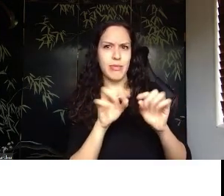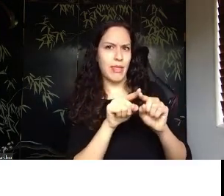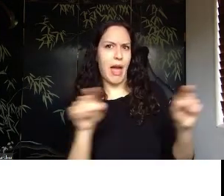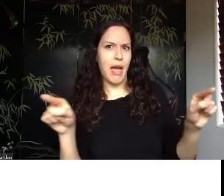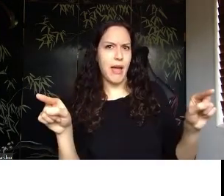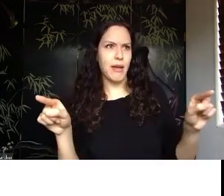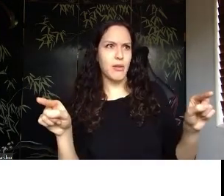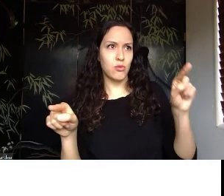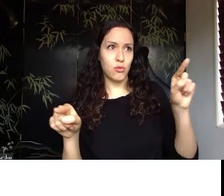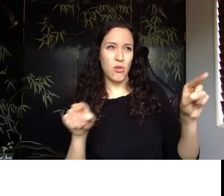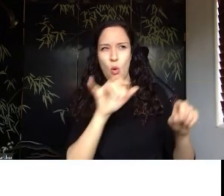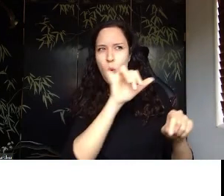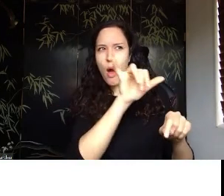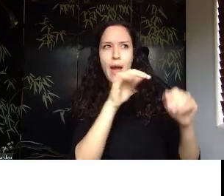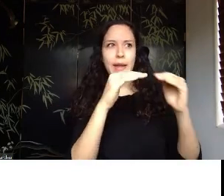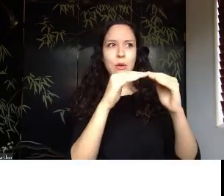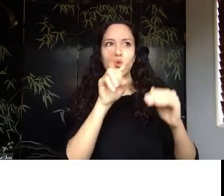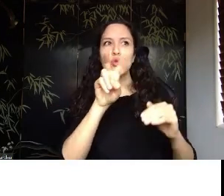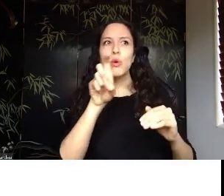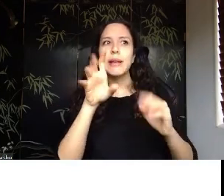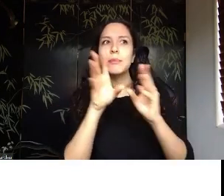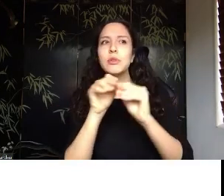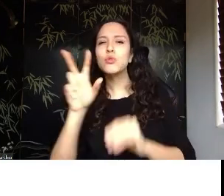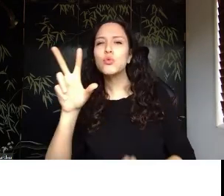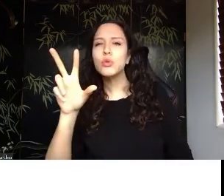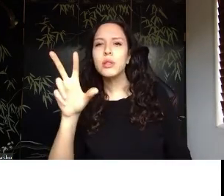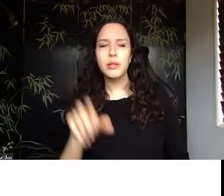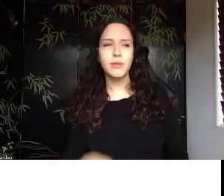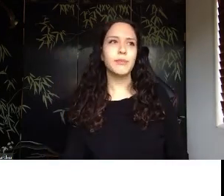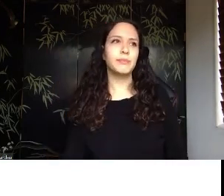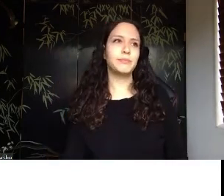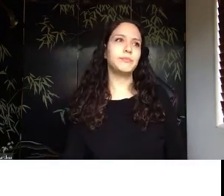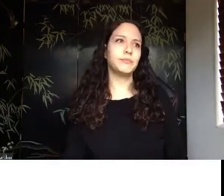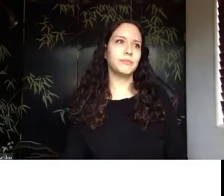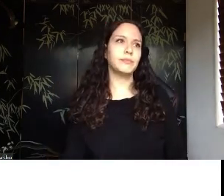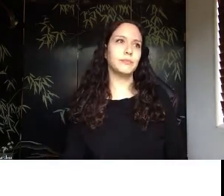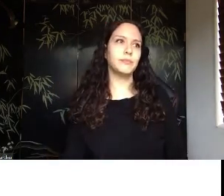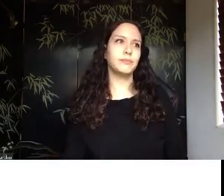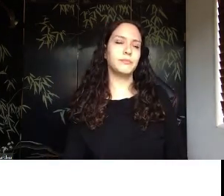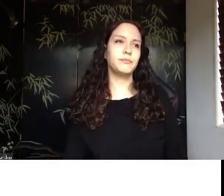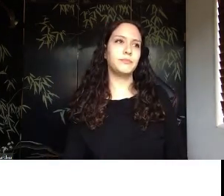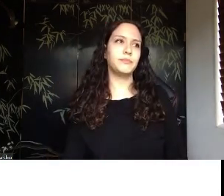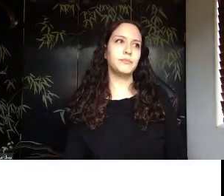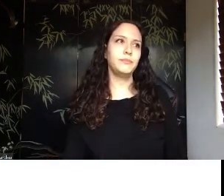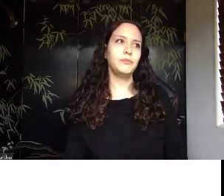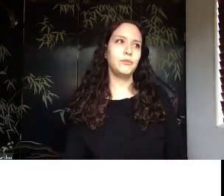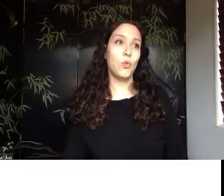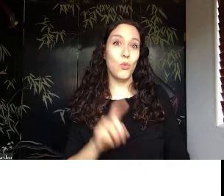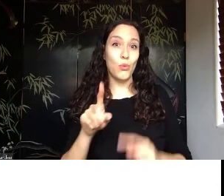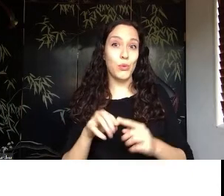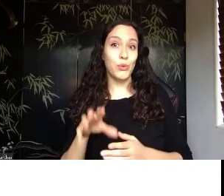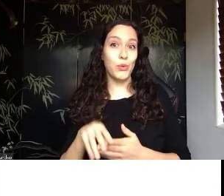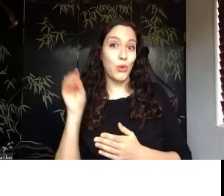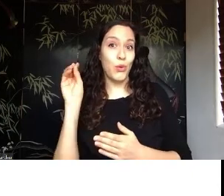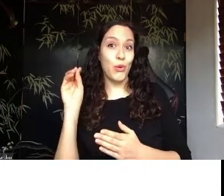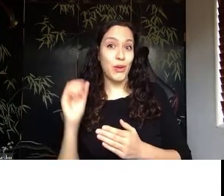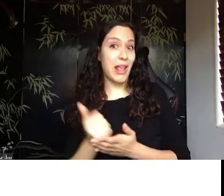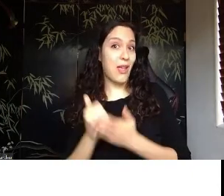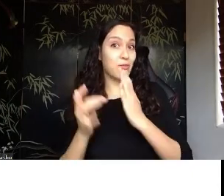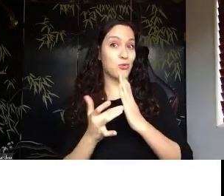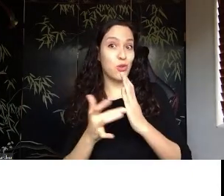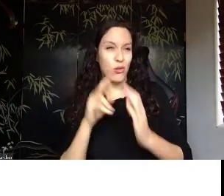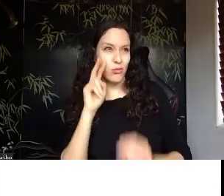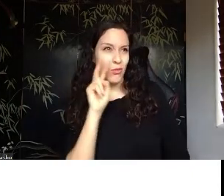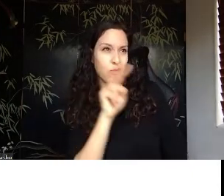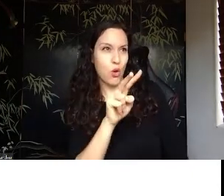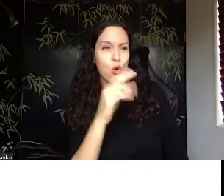3, within maybe less than 10 seconds, you'll be able to graph that line without having to plug in any points like